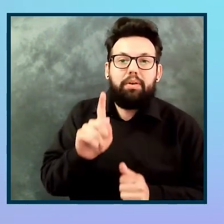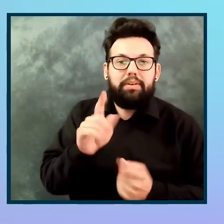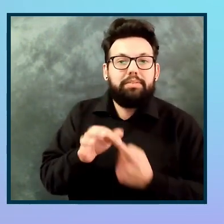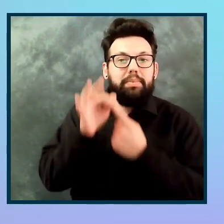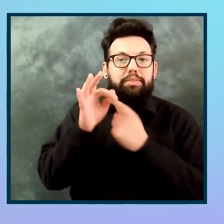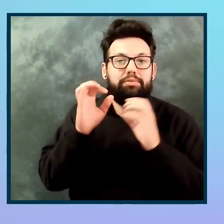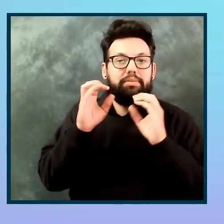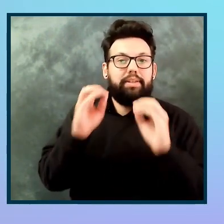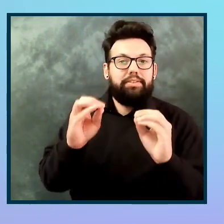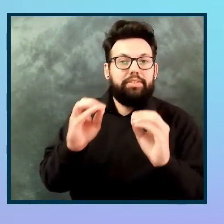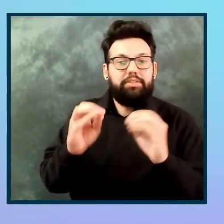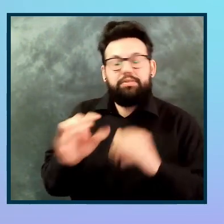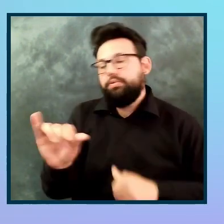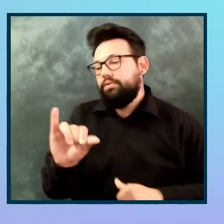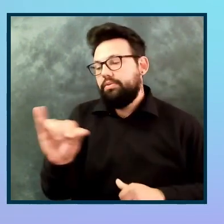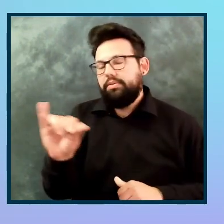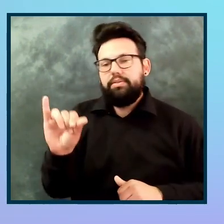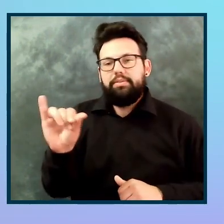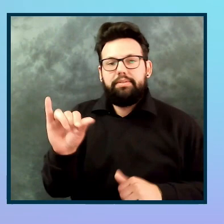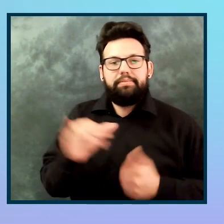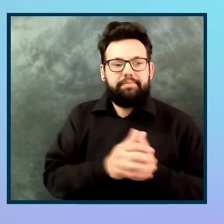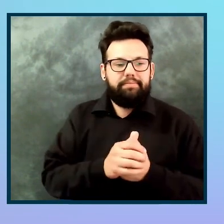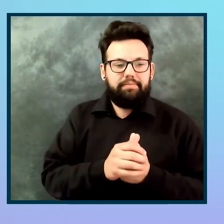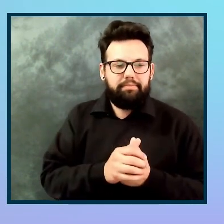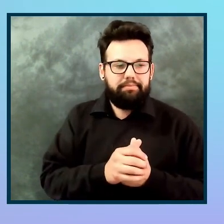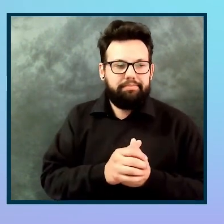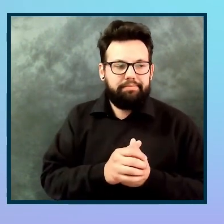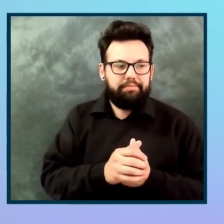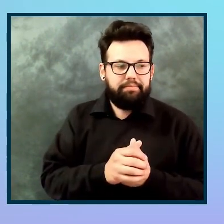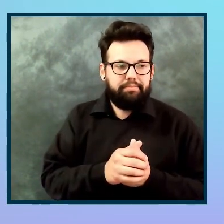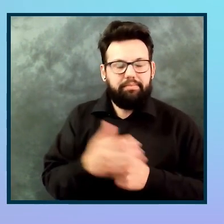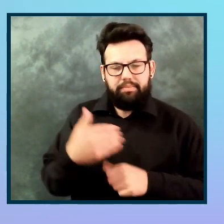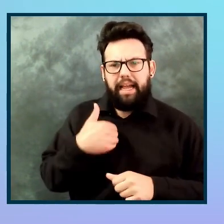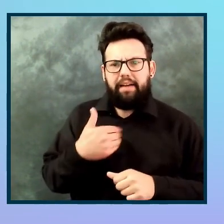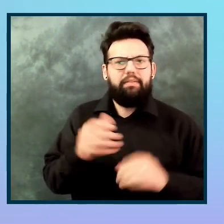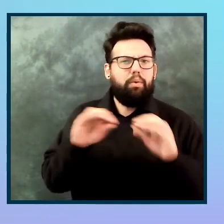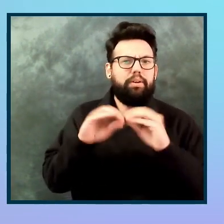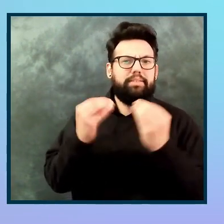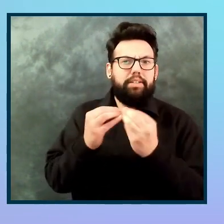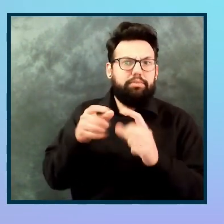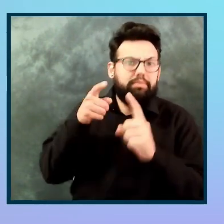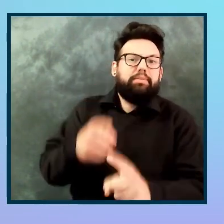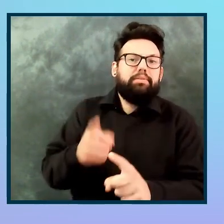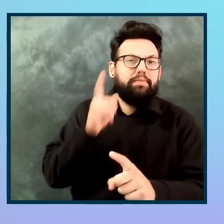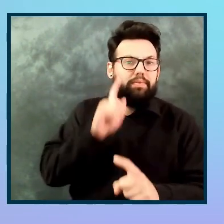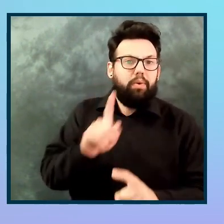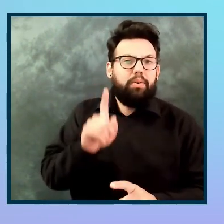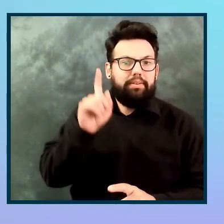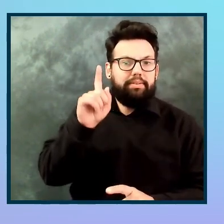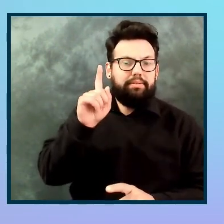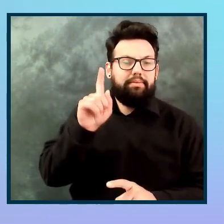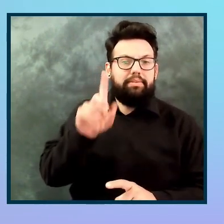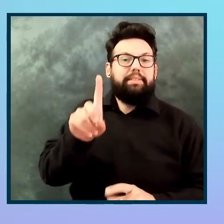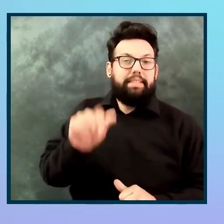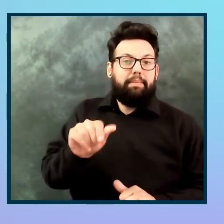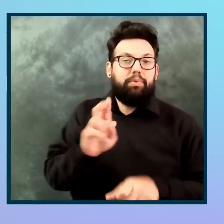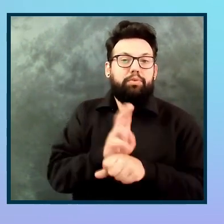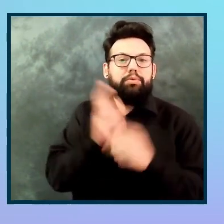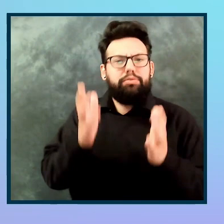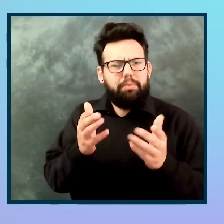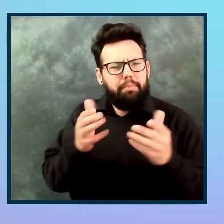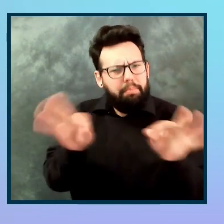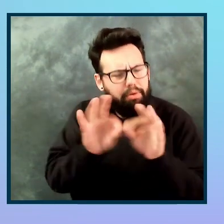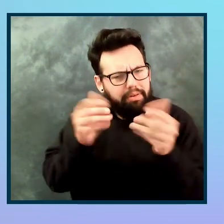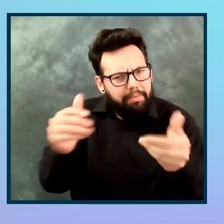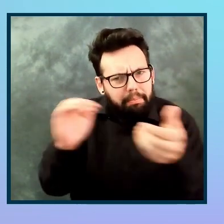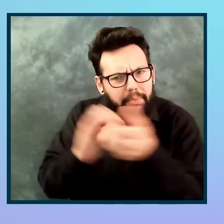specific areas, there are organizations that are specifically for disabled users. And so partnering with them to make sure that we get the user